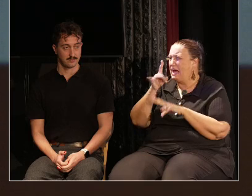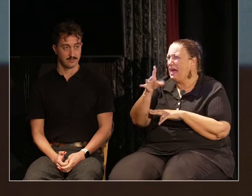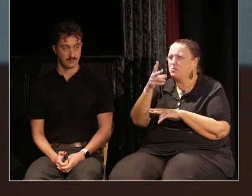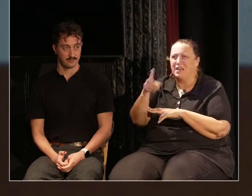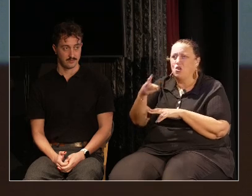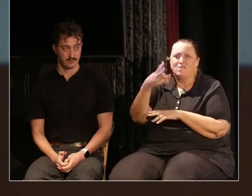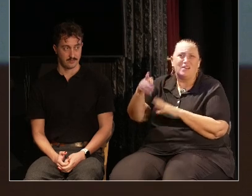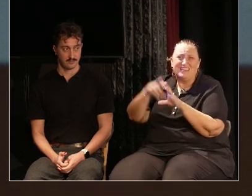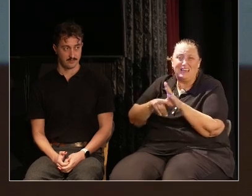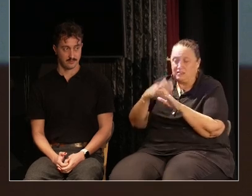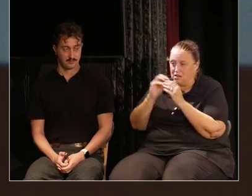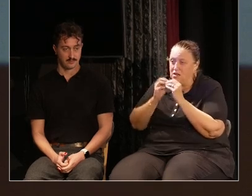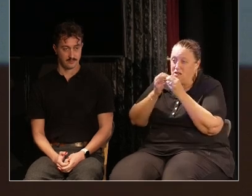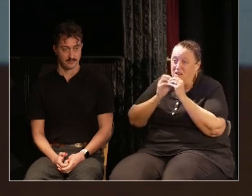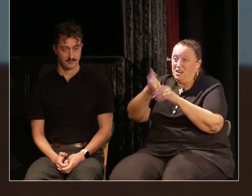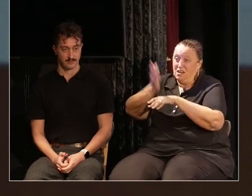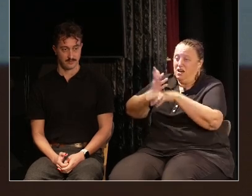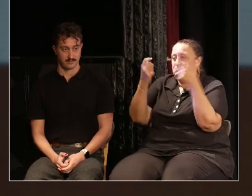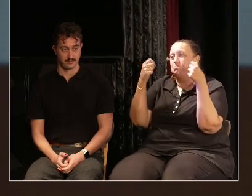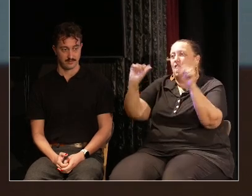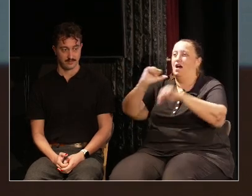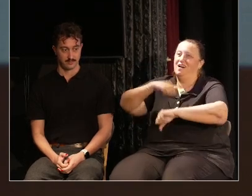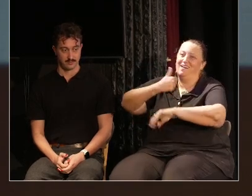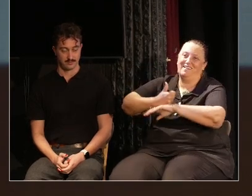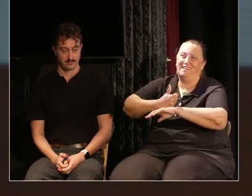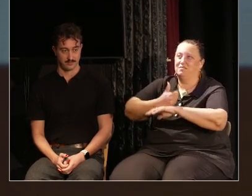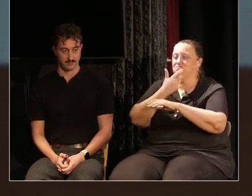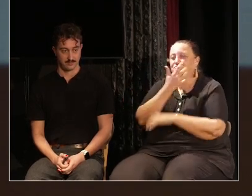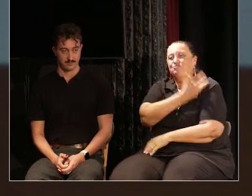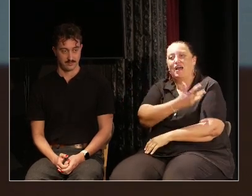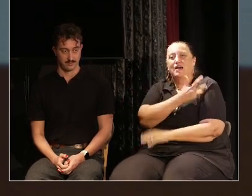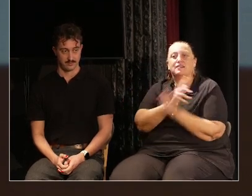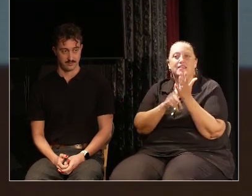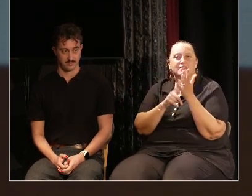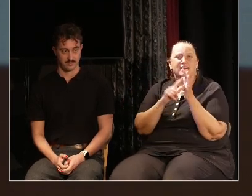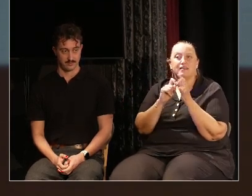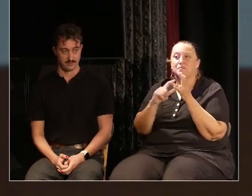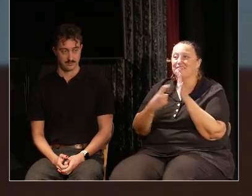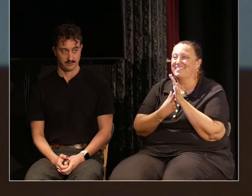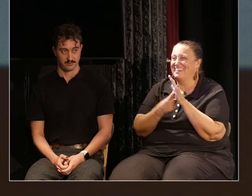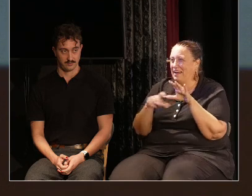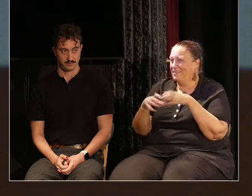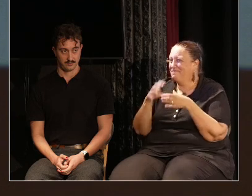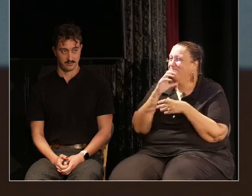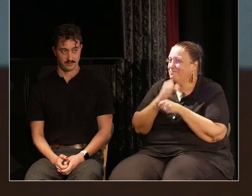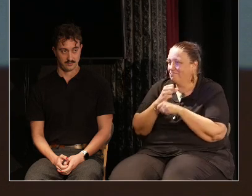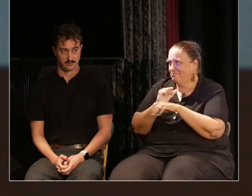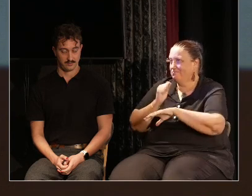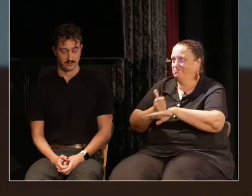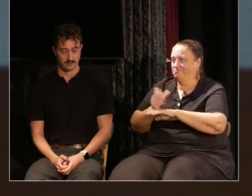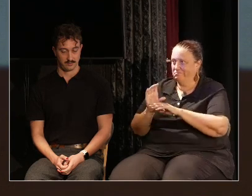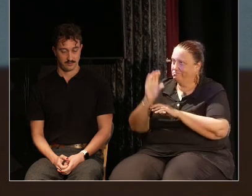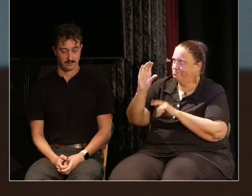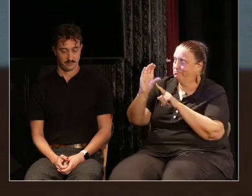this type of plan to be in place. So I'm really proud that a Labor government has done this work. We did, when